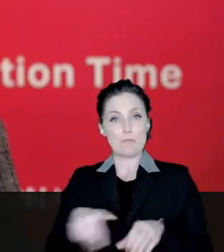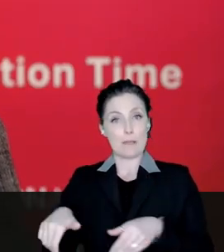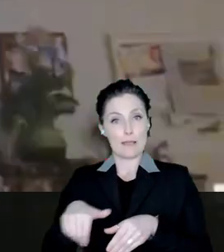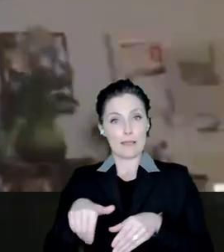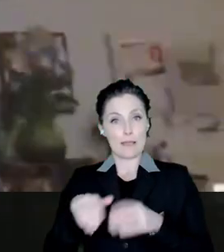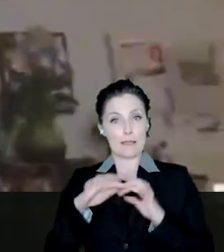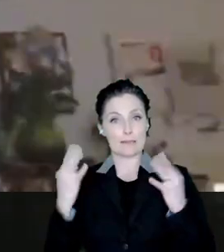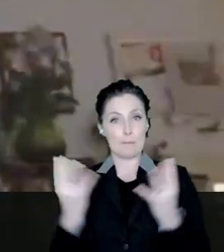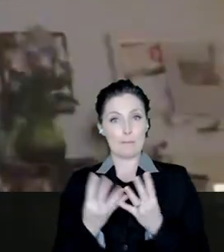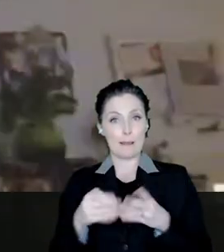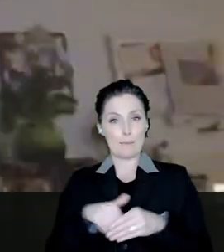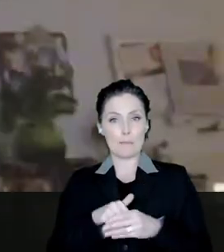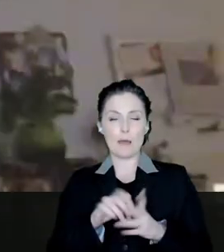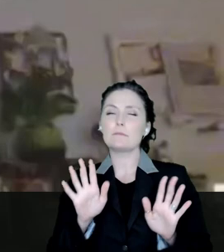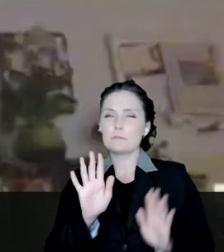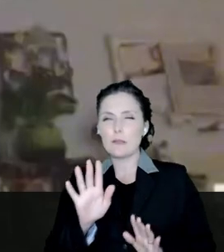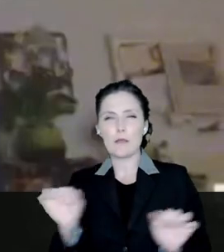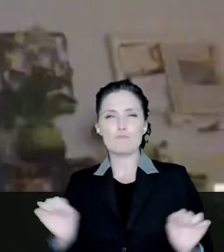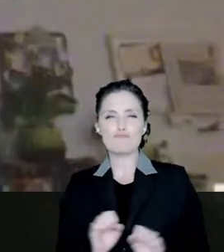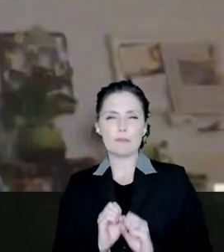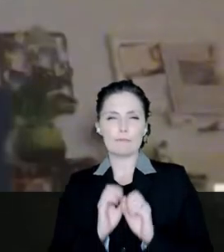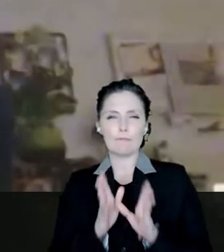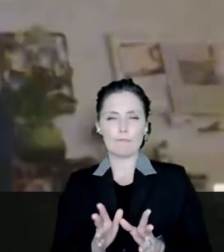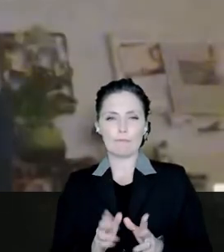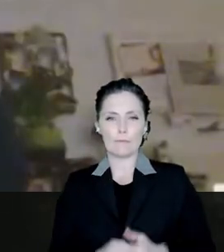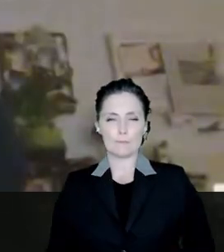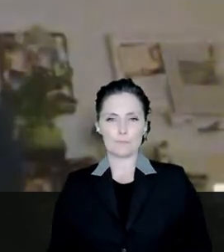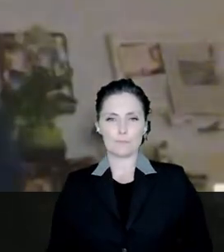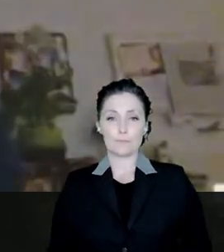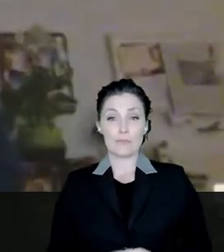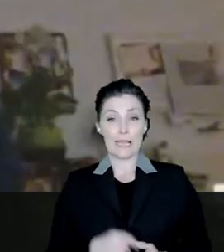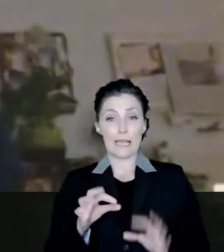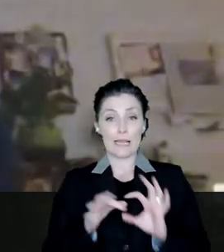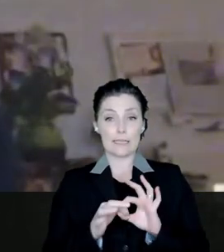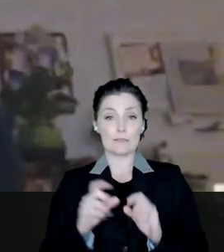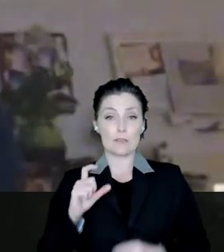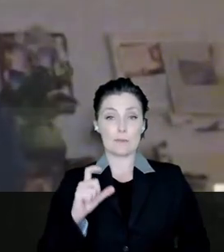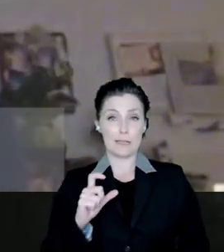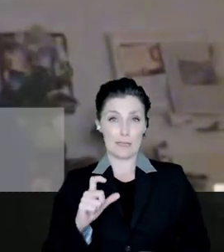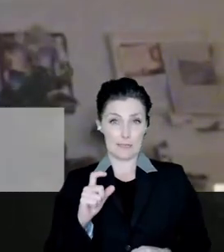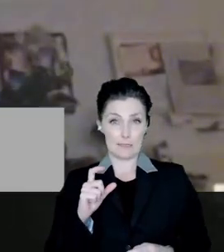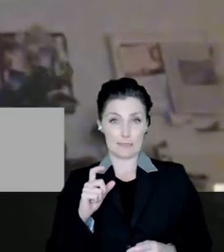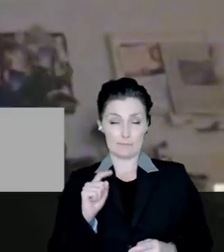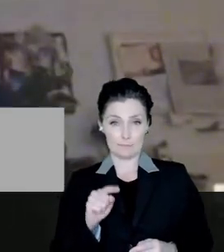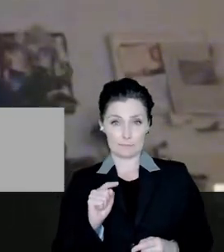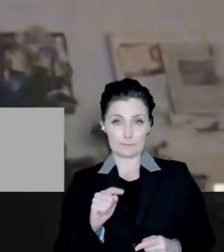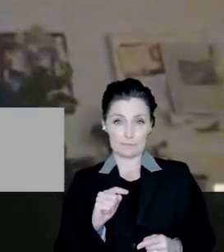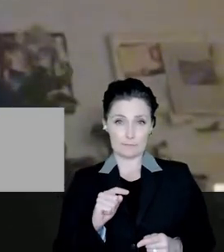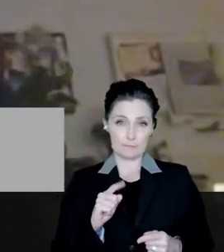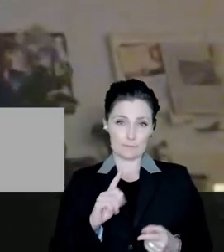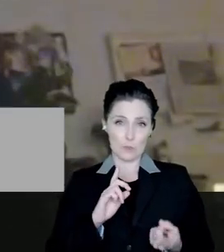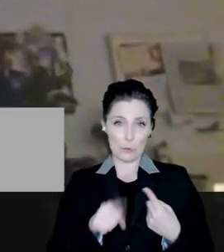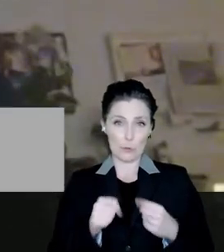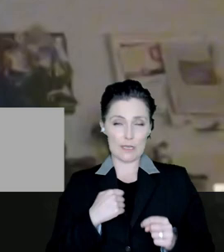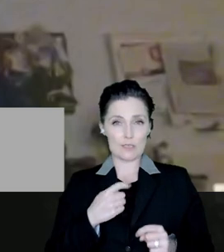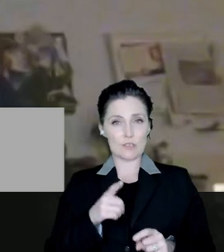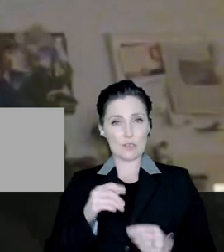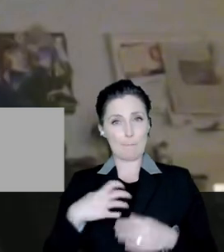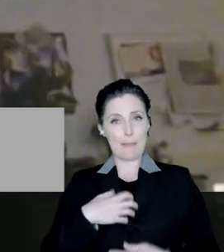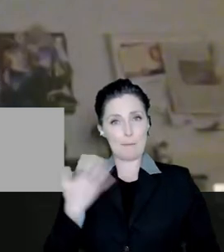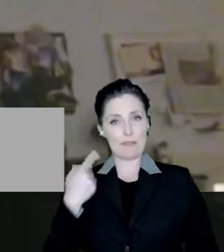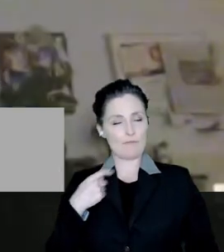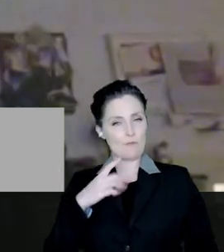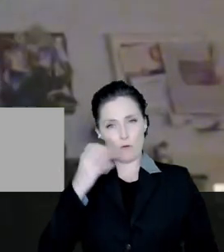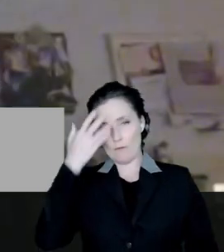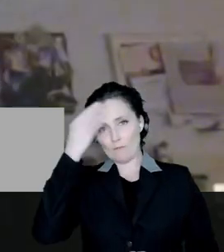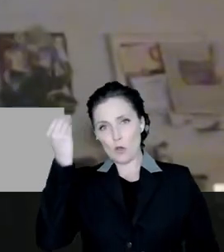Yes, just very briefly on Camilla's question, because I know the Mayor earlier on couldn't remember the number of youth centres that had closed across London, and that's